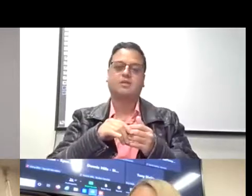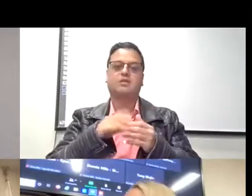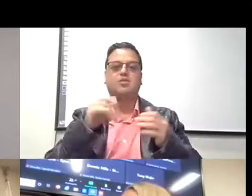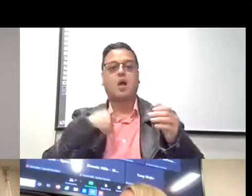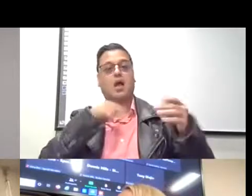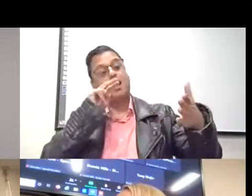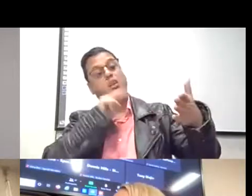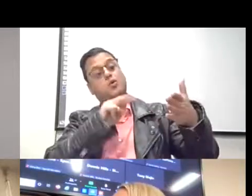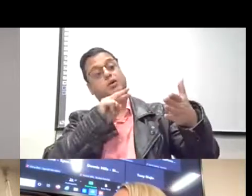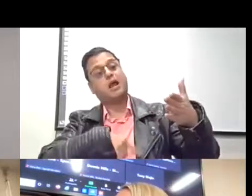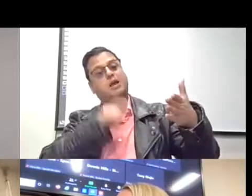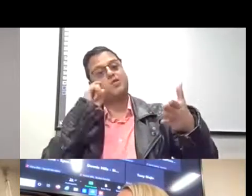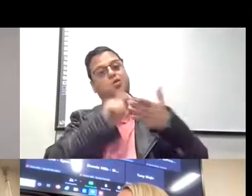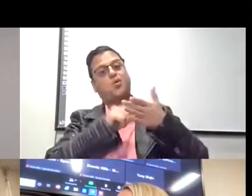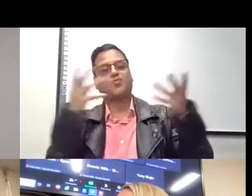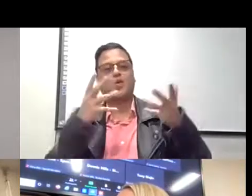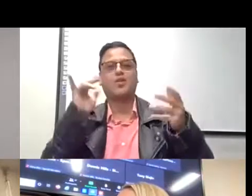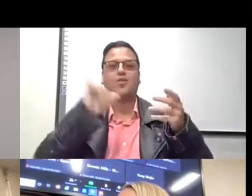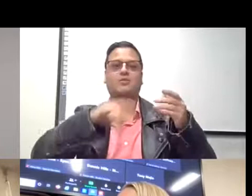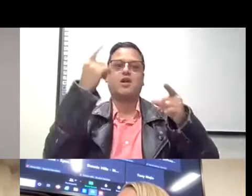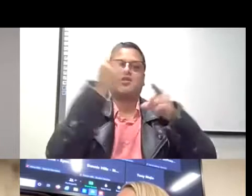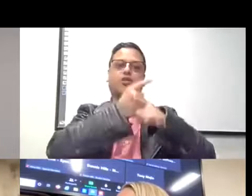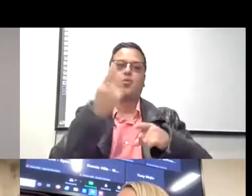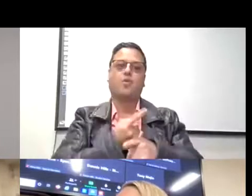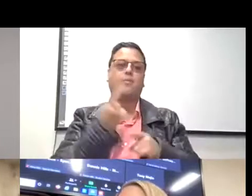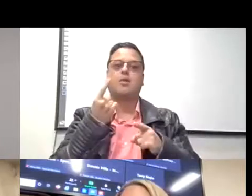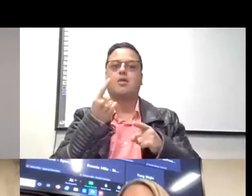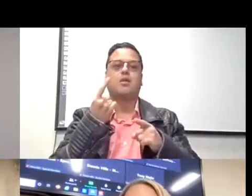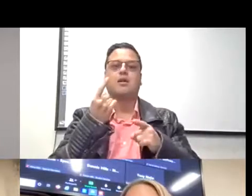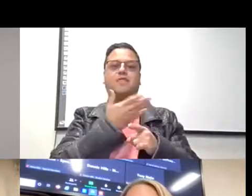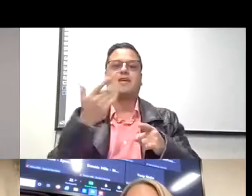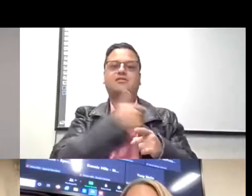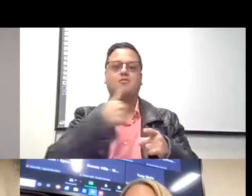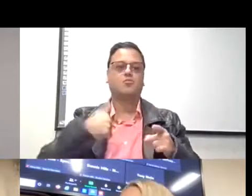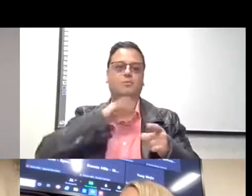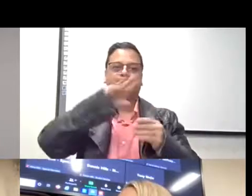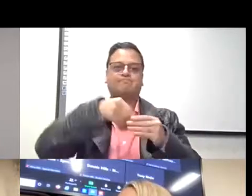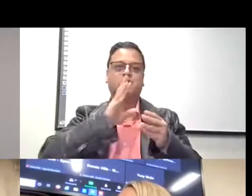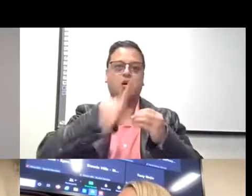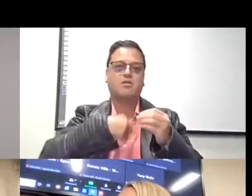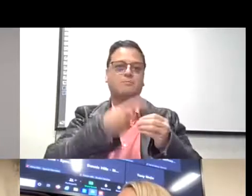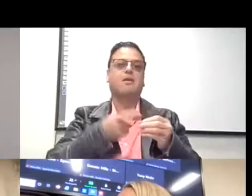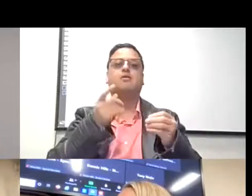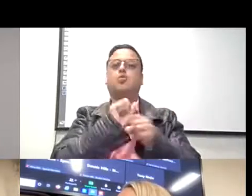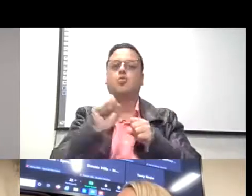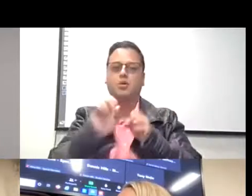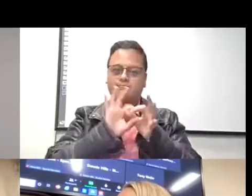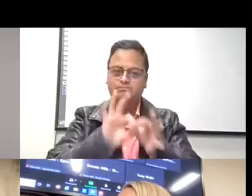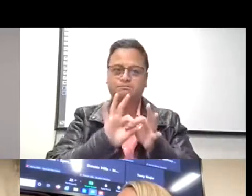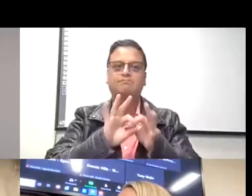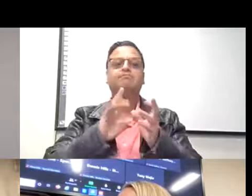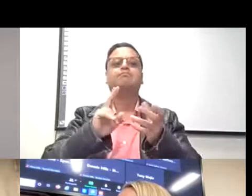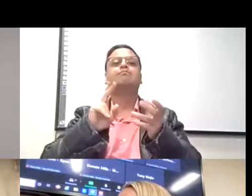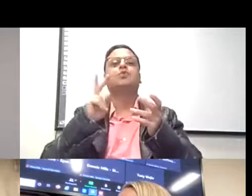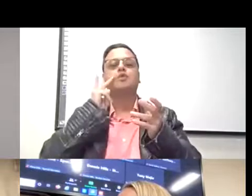at this, I see that those are the normal bread and butter things that we always have to deal with. And you see that in terms